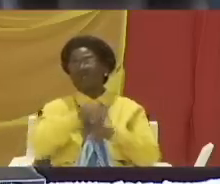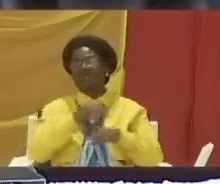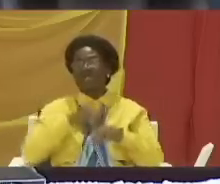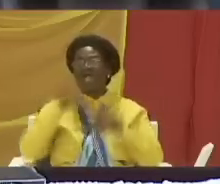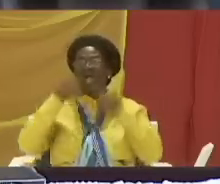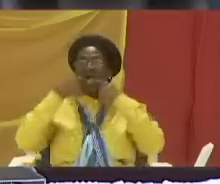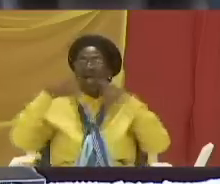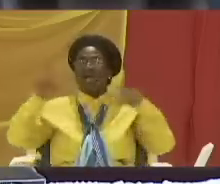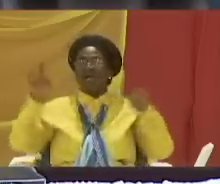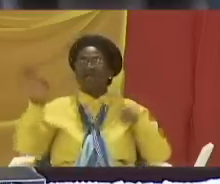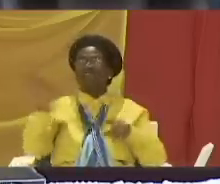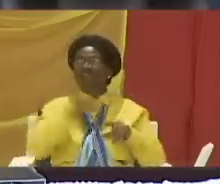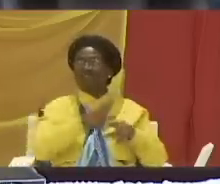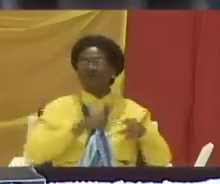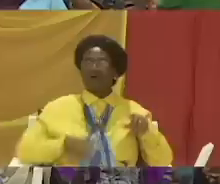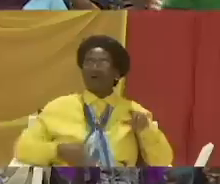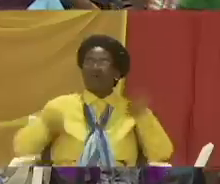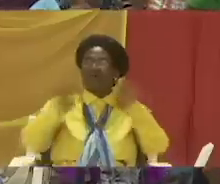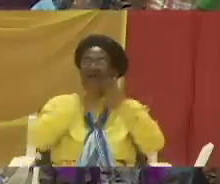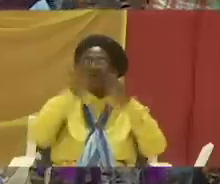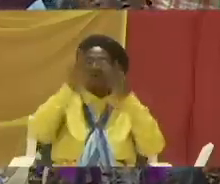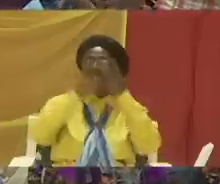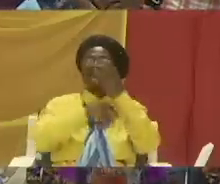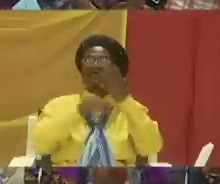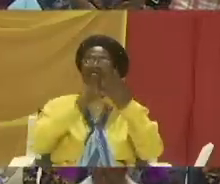your barrenness is over.